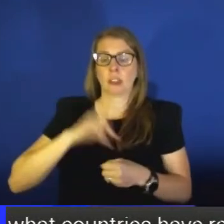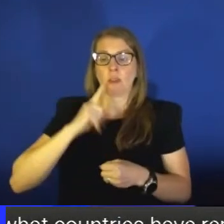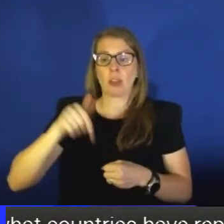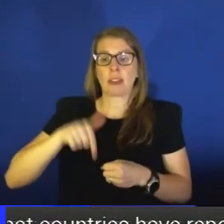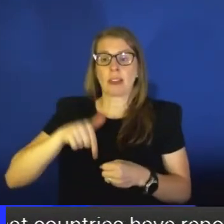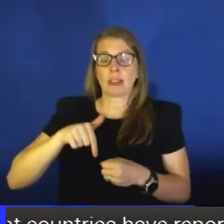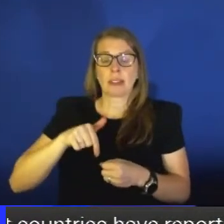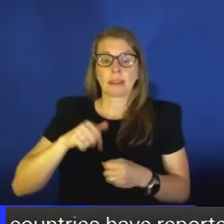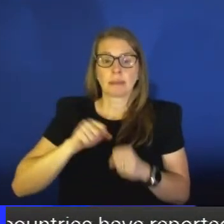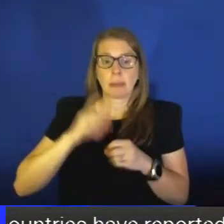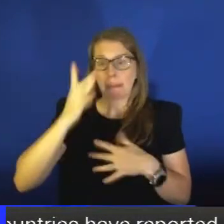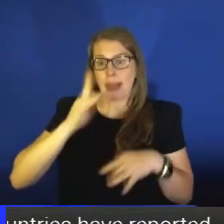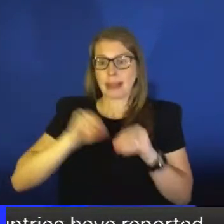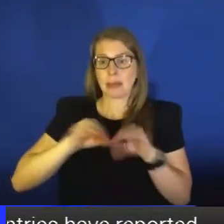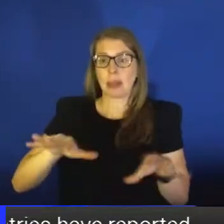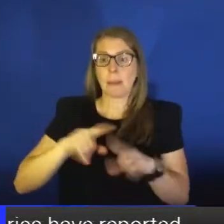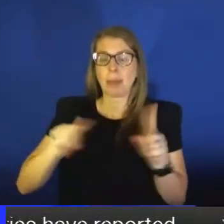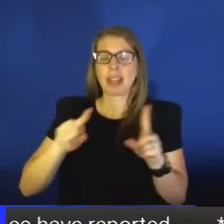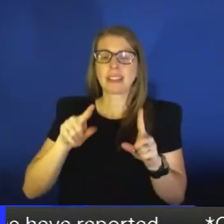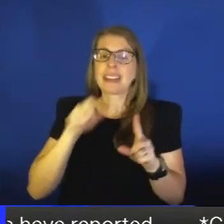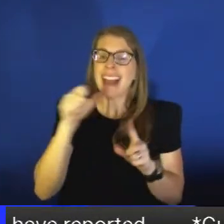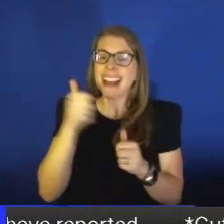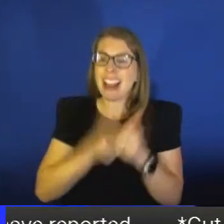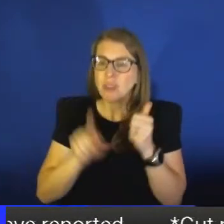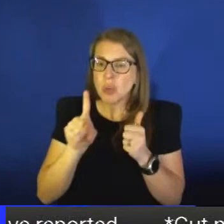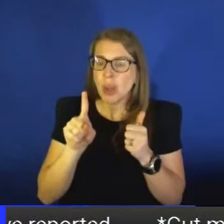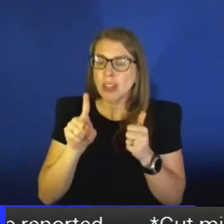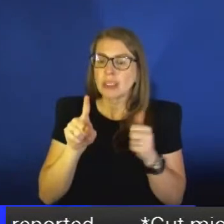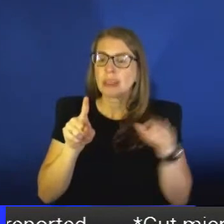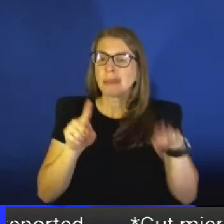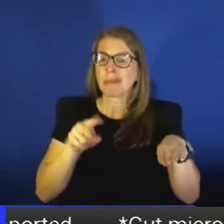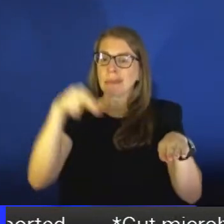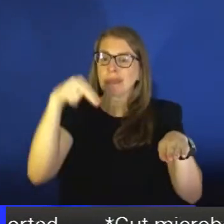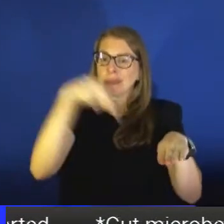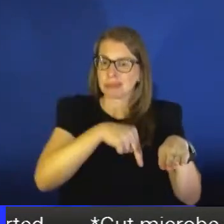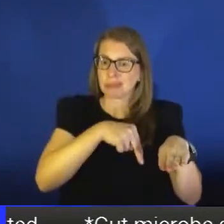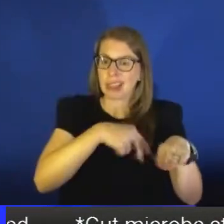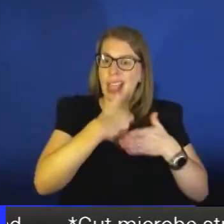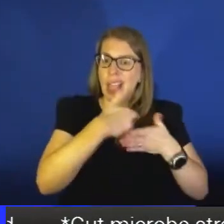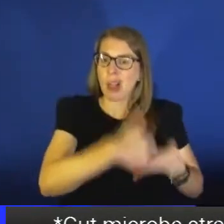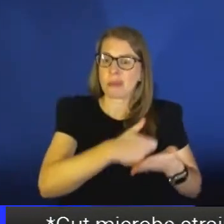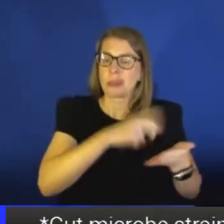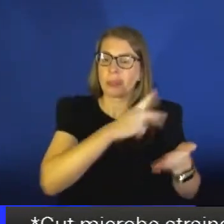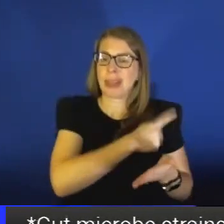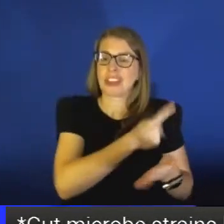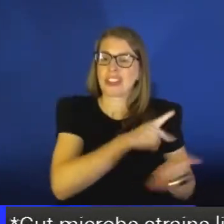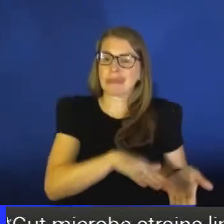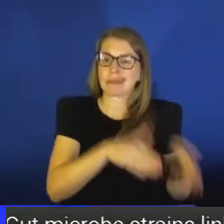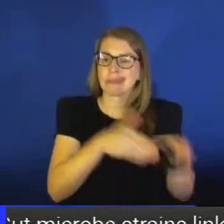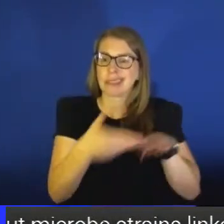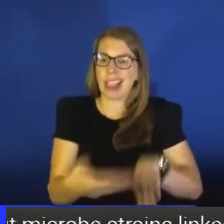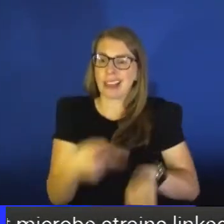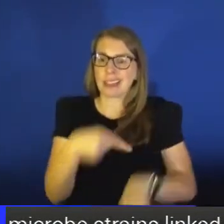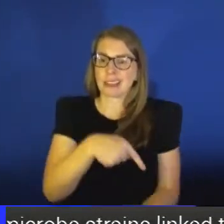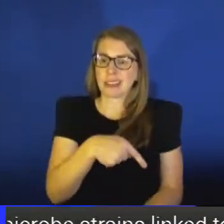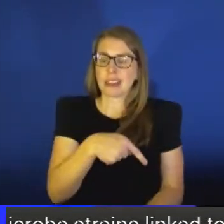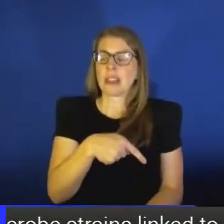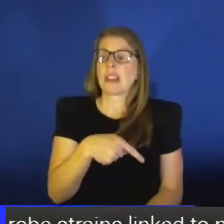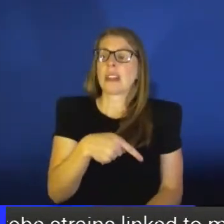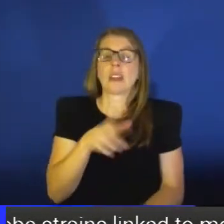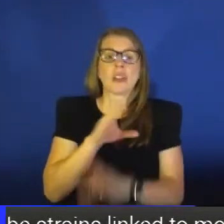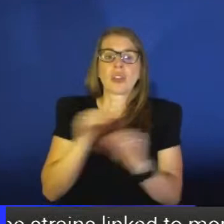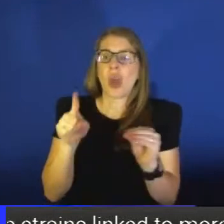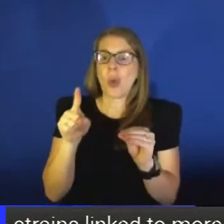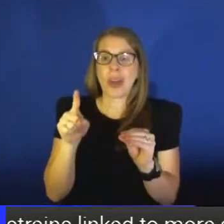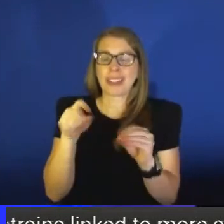everyone was at the bedside of a patient who was dying, and not everyone was in the